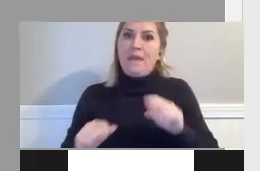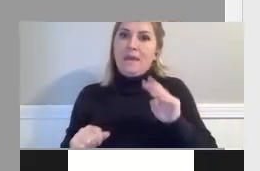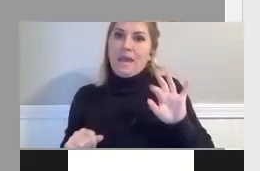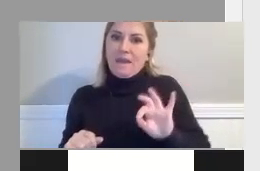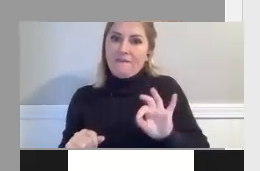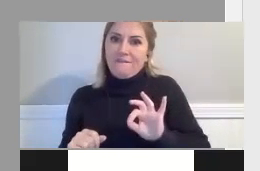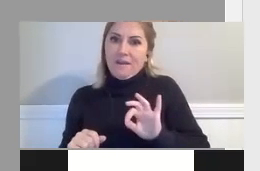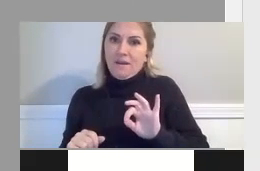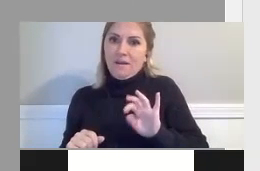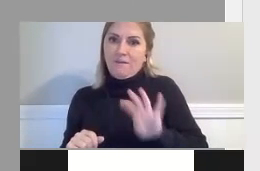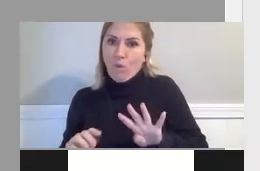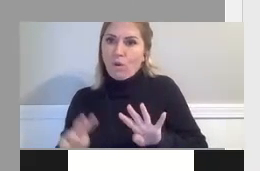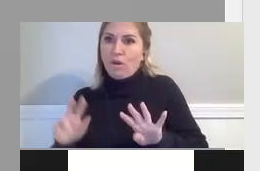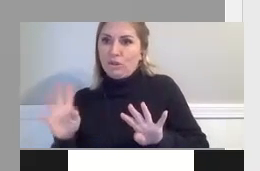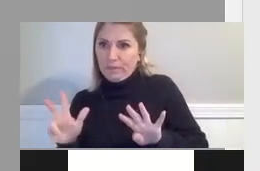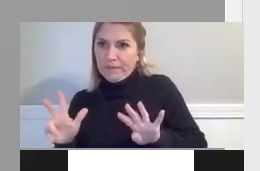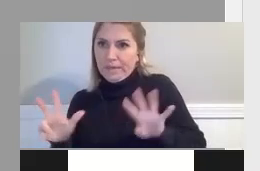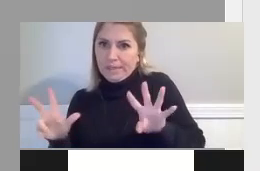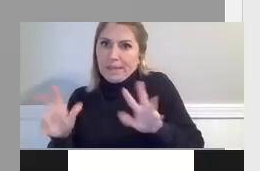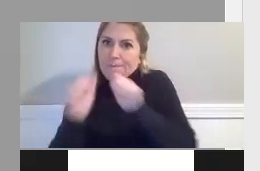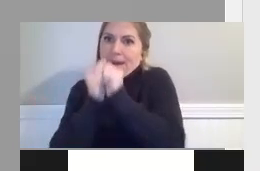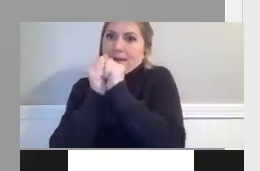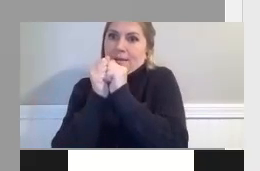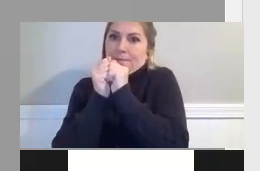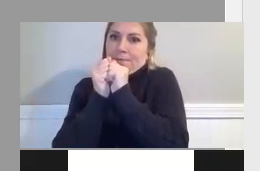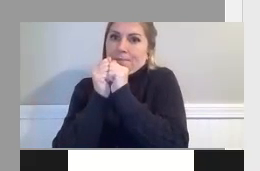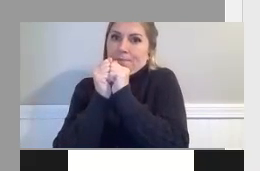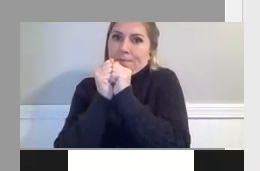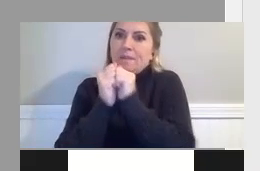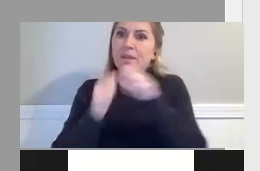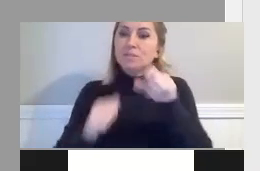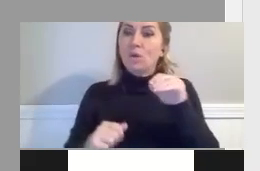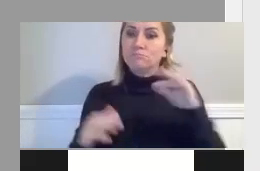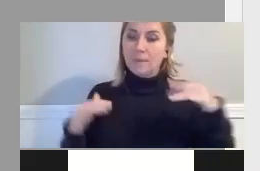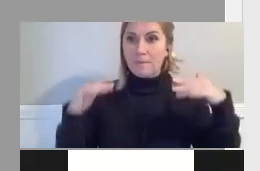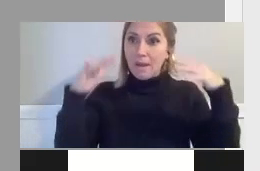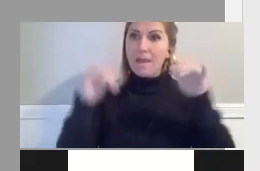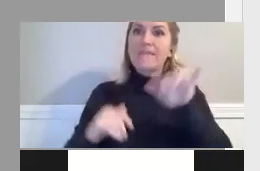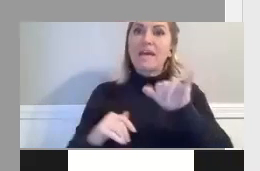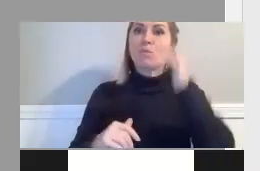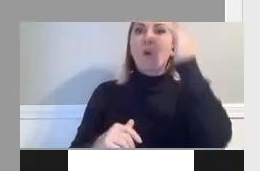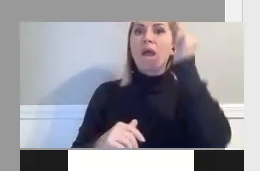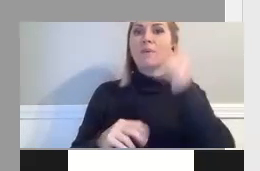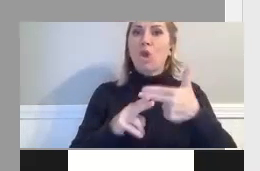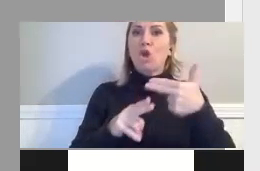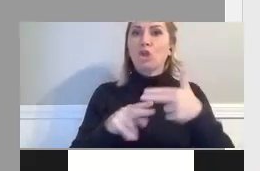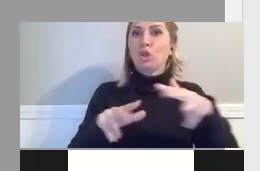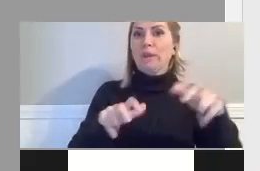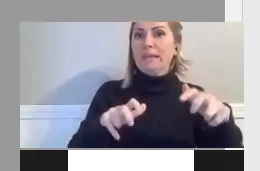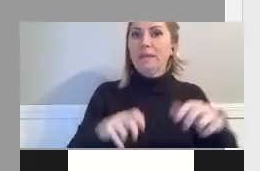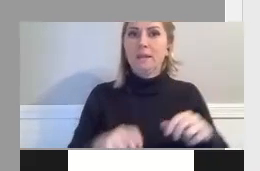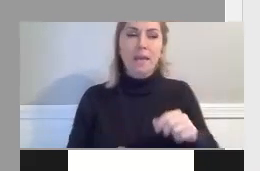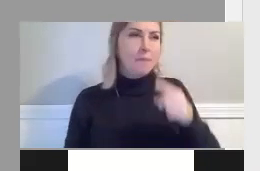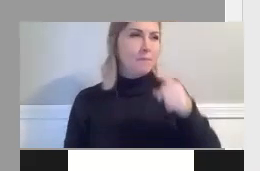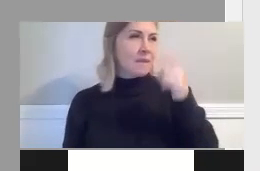two lowest frequencies F4 and F3 to get this, and so on, right? So that is why we call it greedy, because